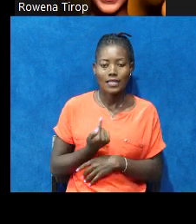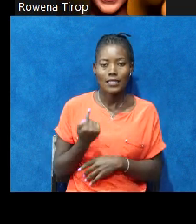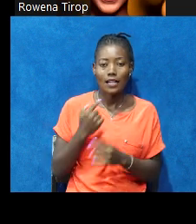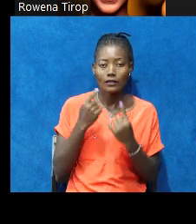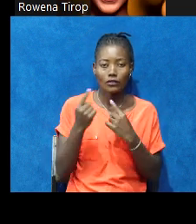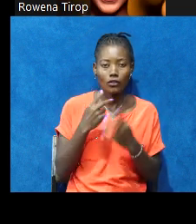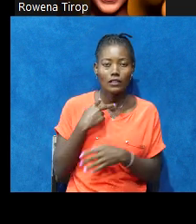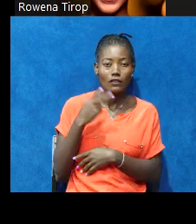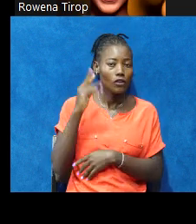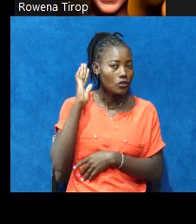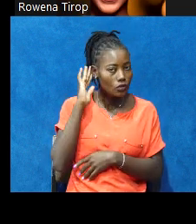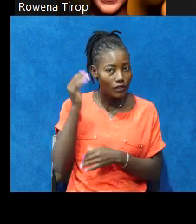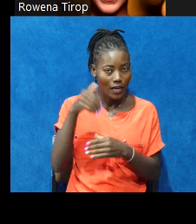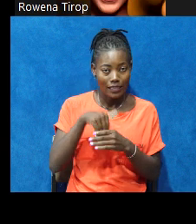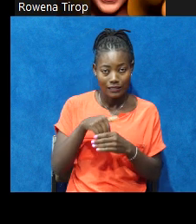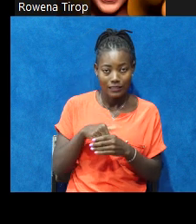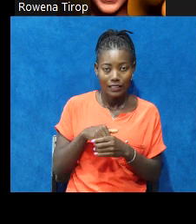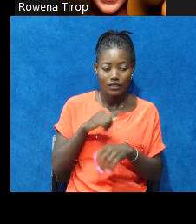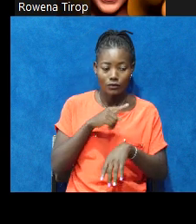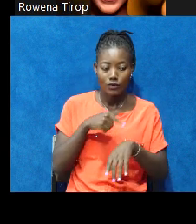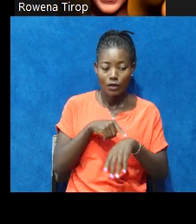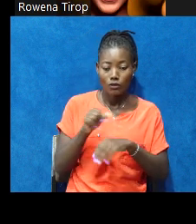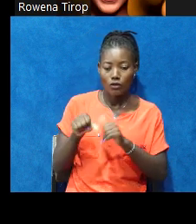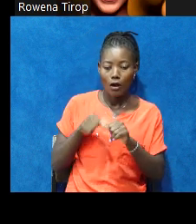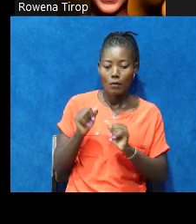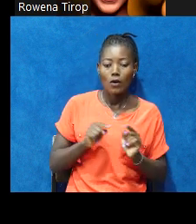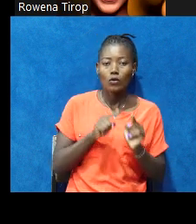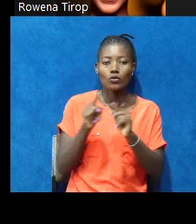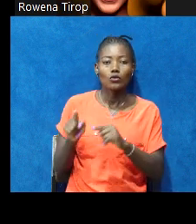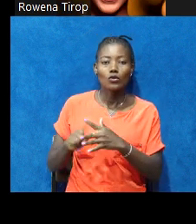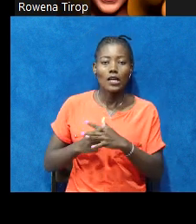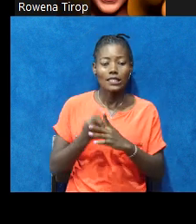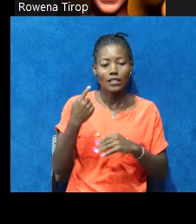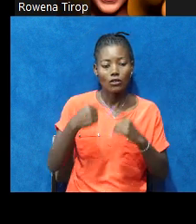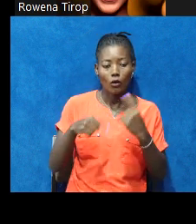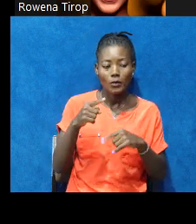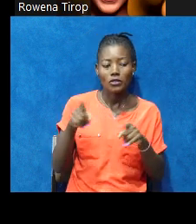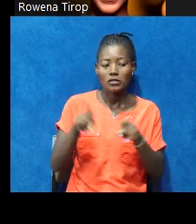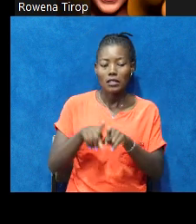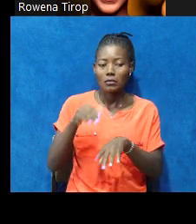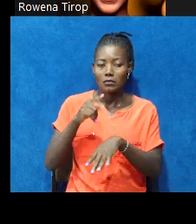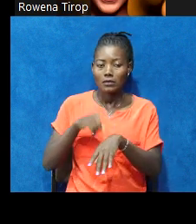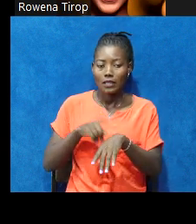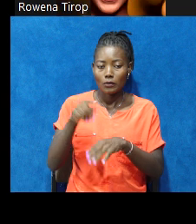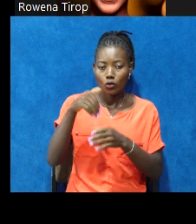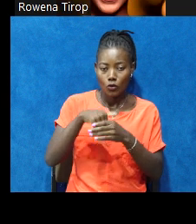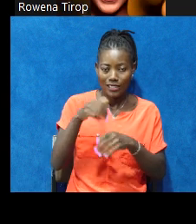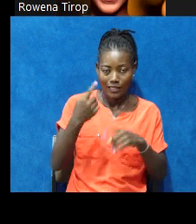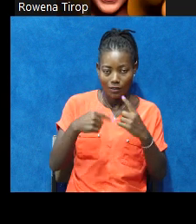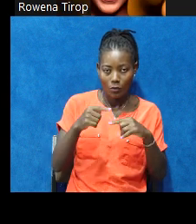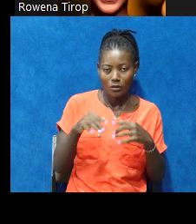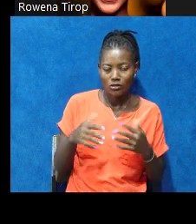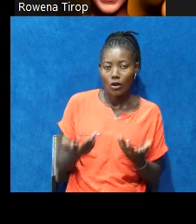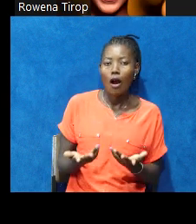Self-talk is, you know, that voice you hear inside you when you're about to, you know, to go and play, when you're in the game in itself. So how